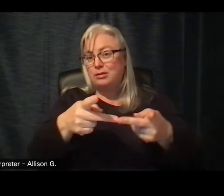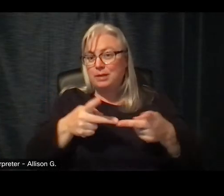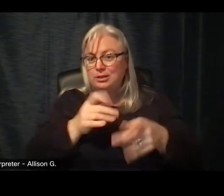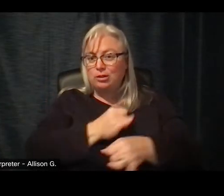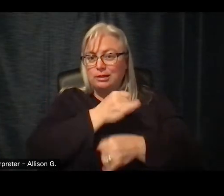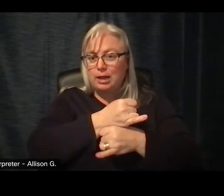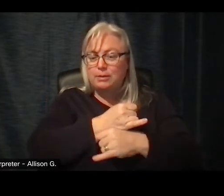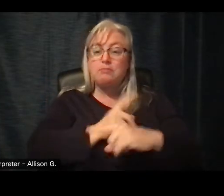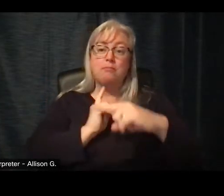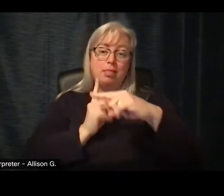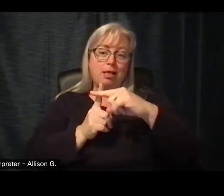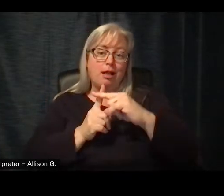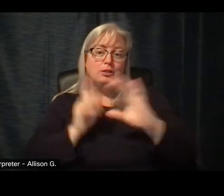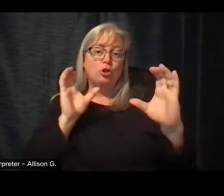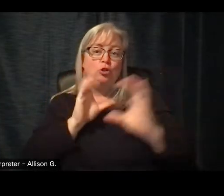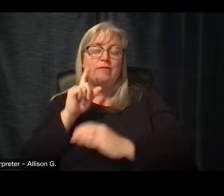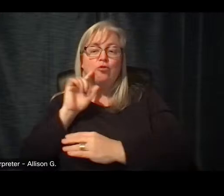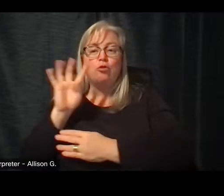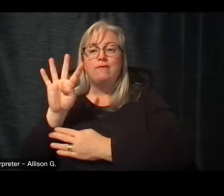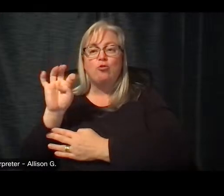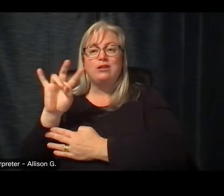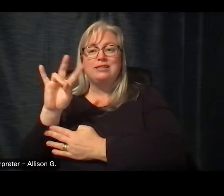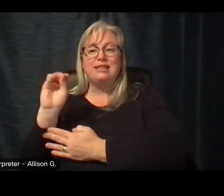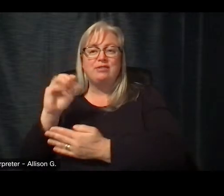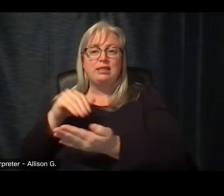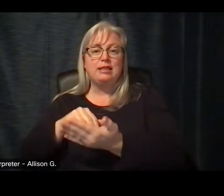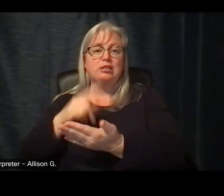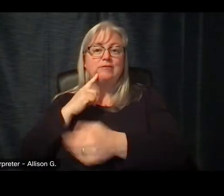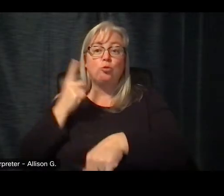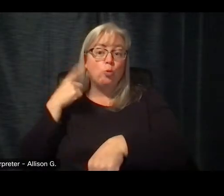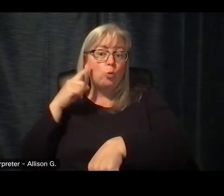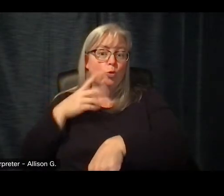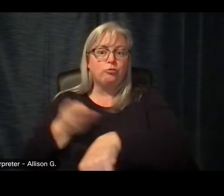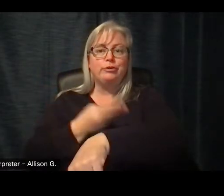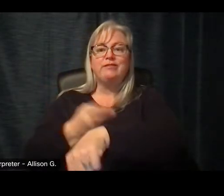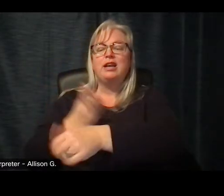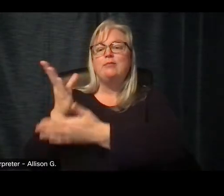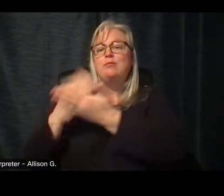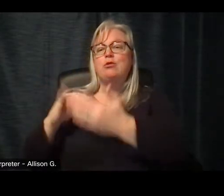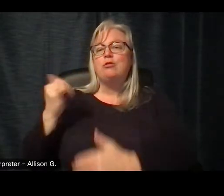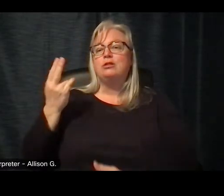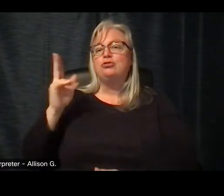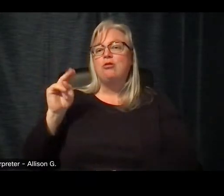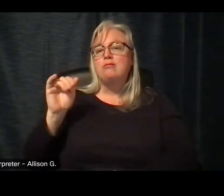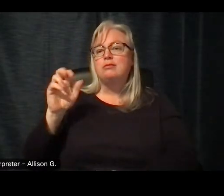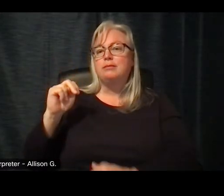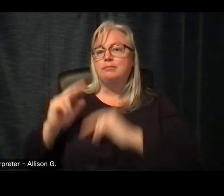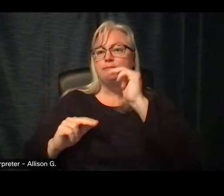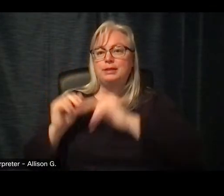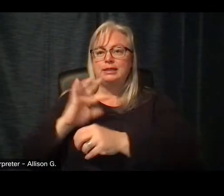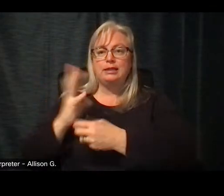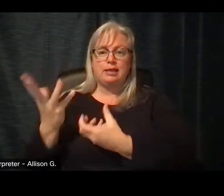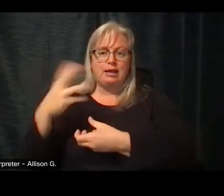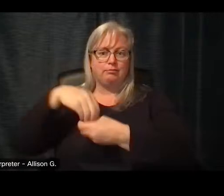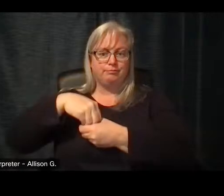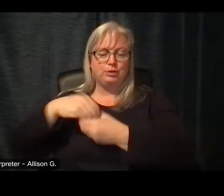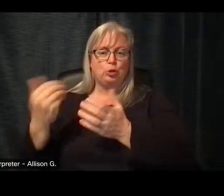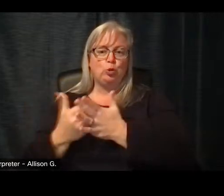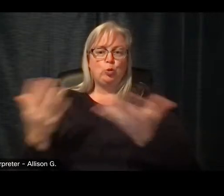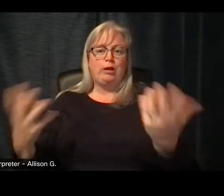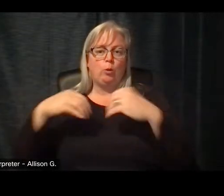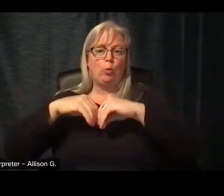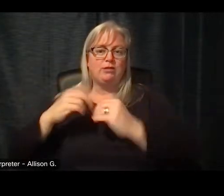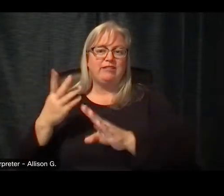was also looking for $470,000 to renovate part of the Johnson building that houses their new inclusive preschool